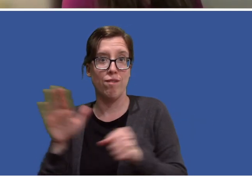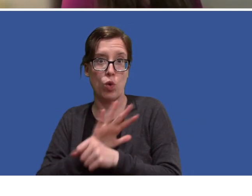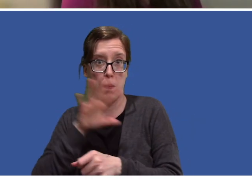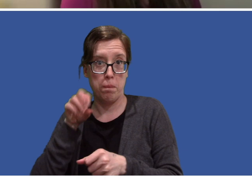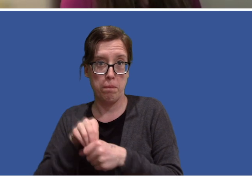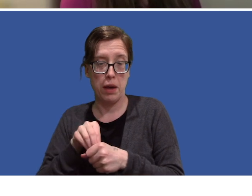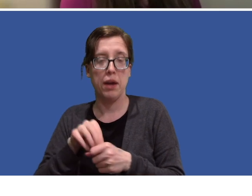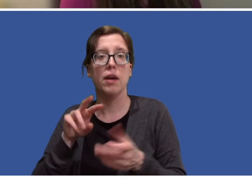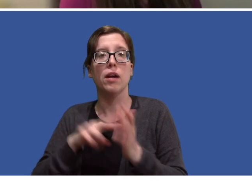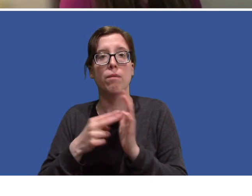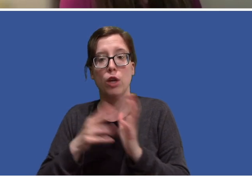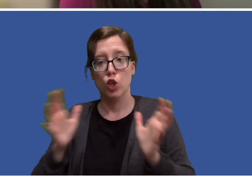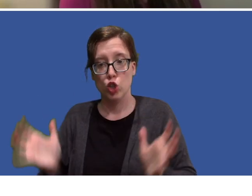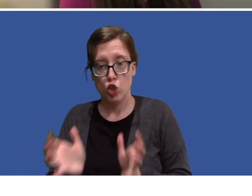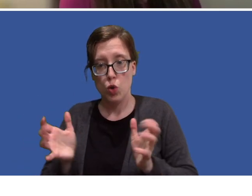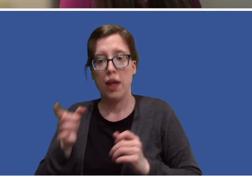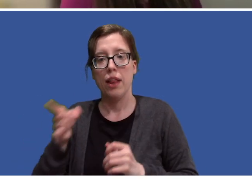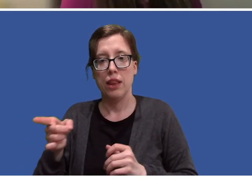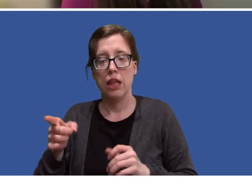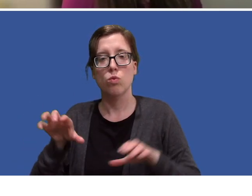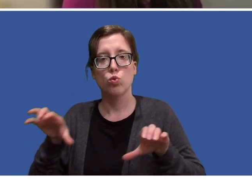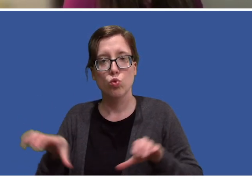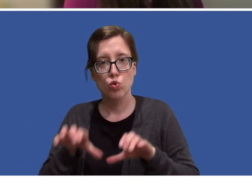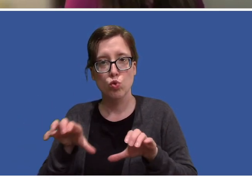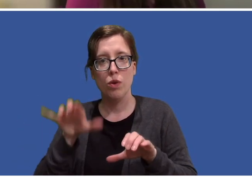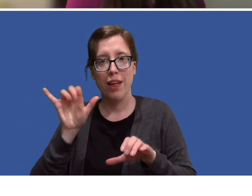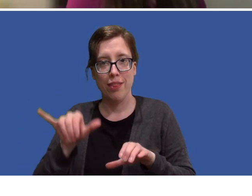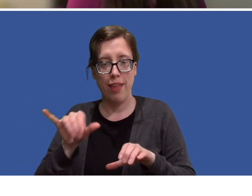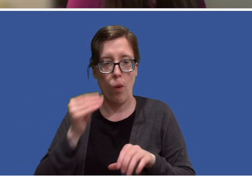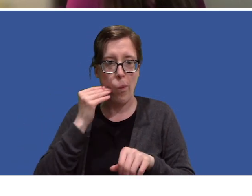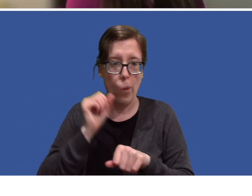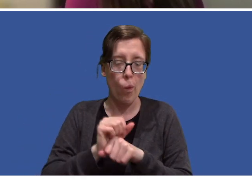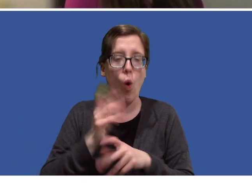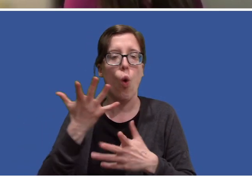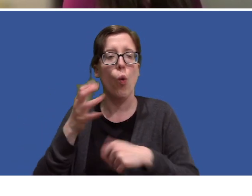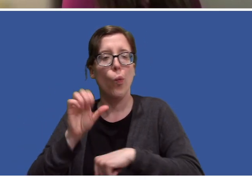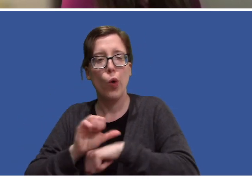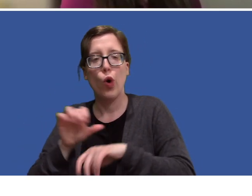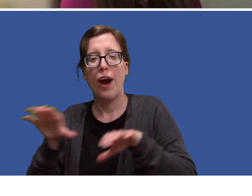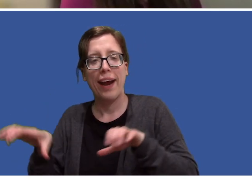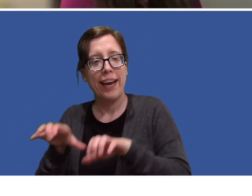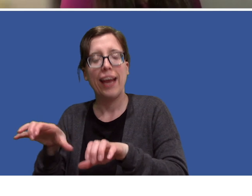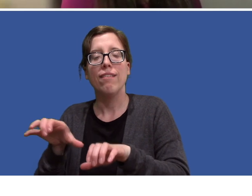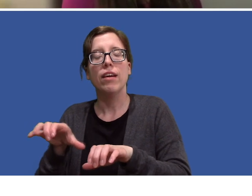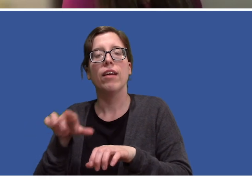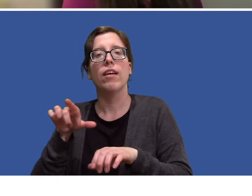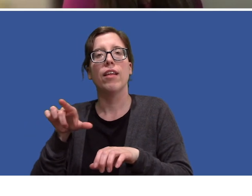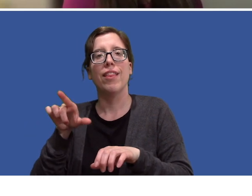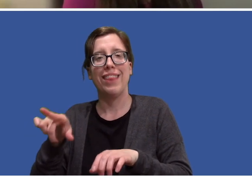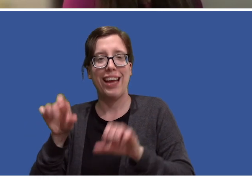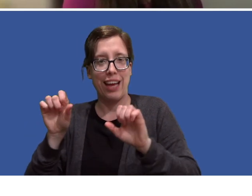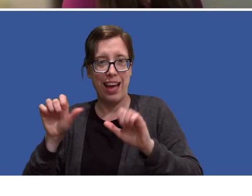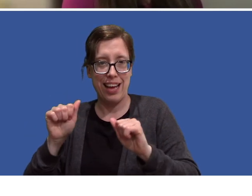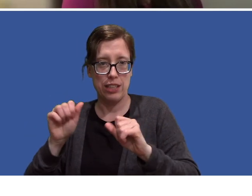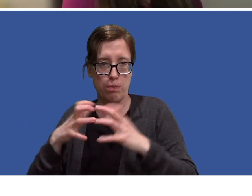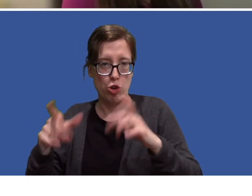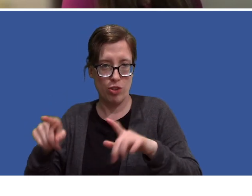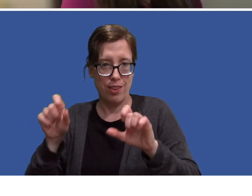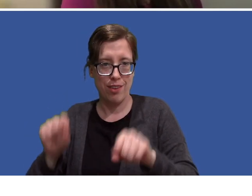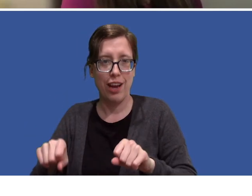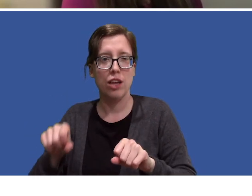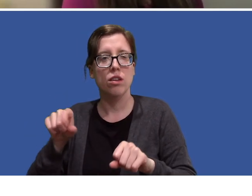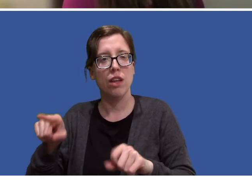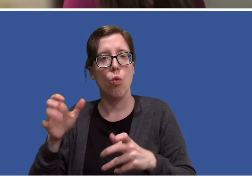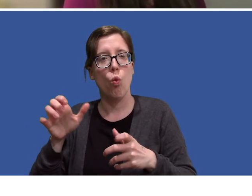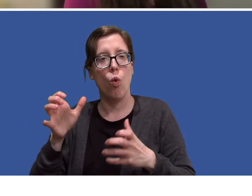as possible so that they can feel successful is very important. Make sure that you're